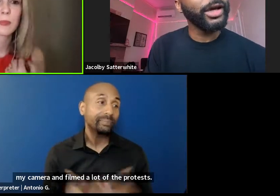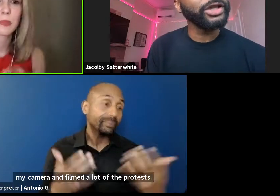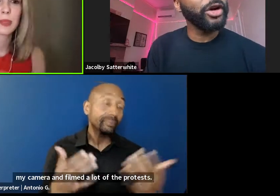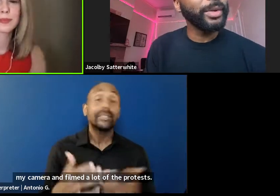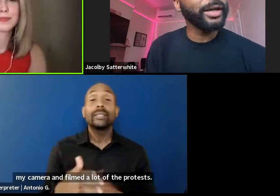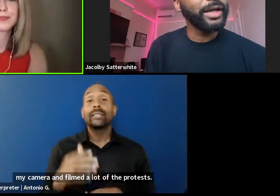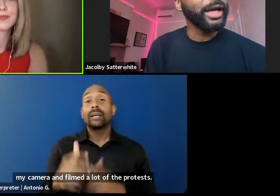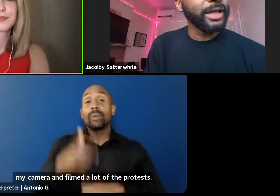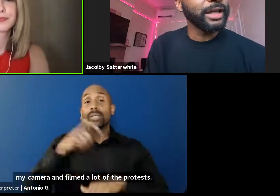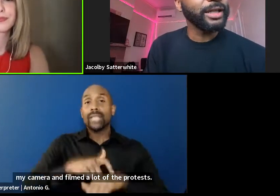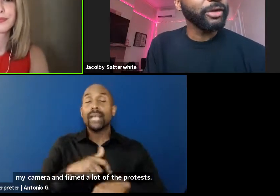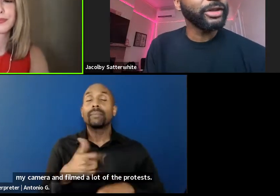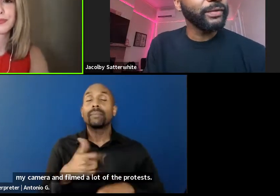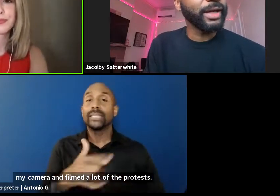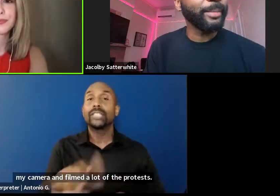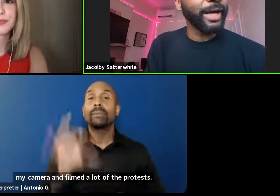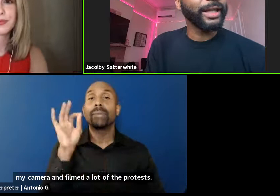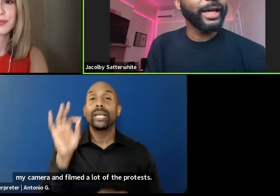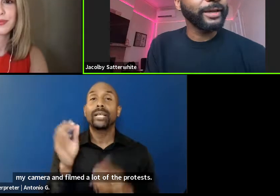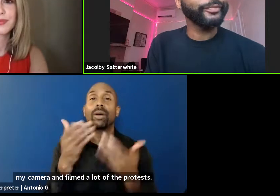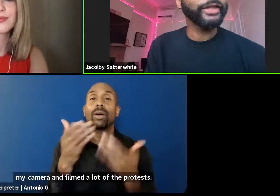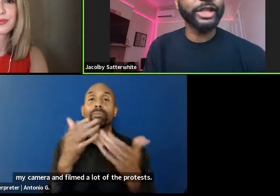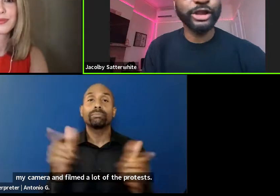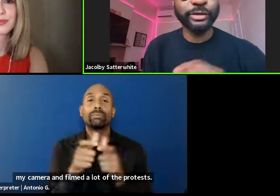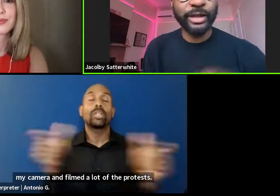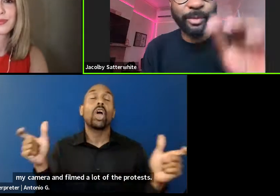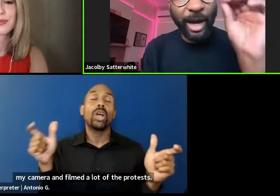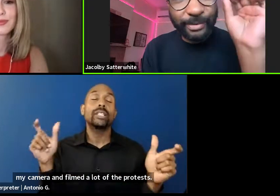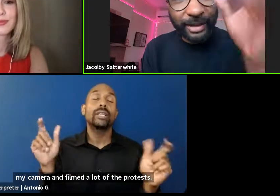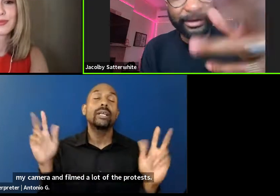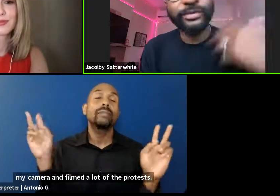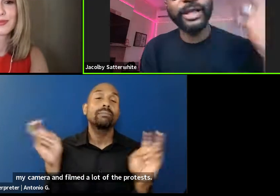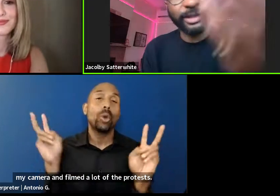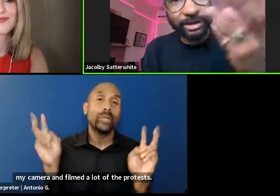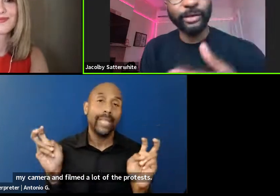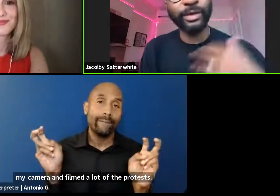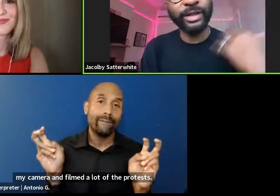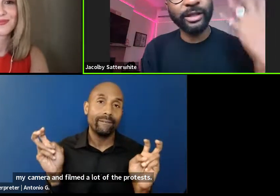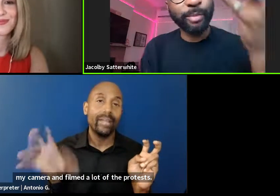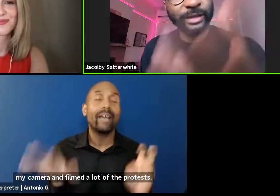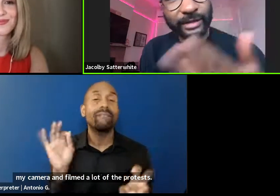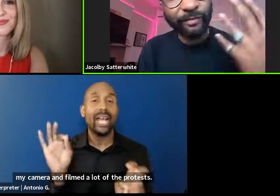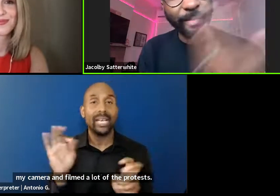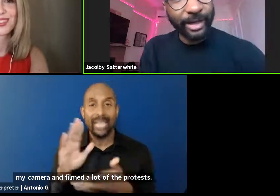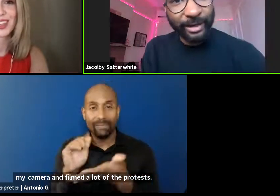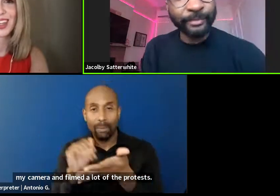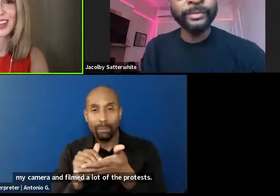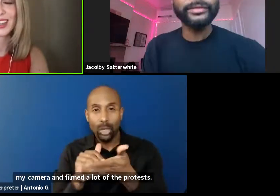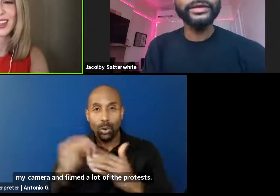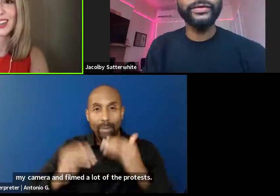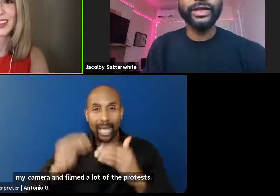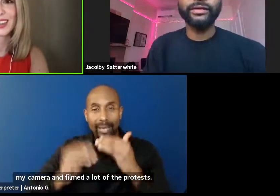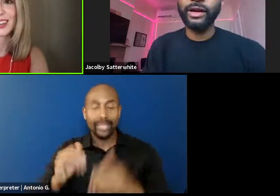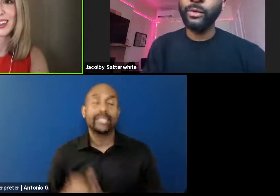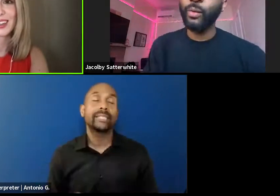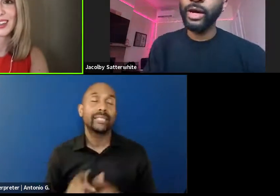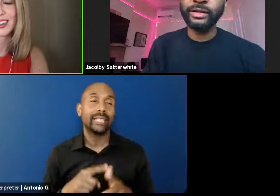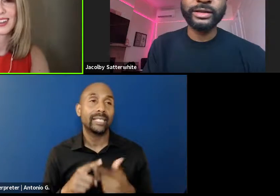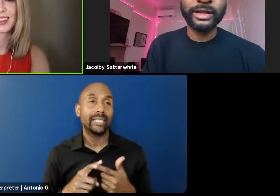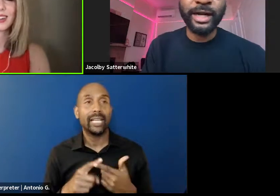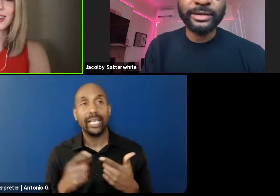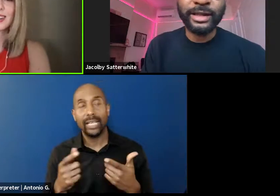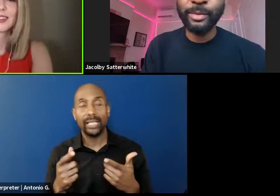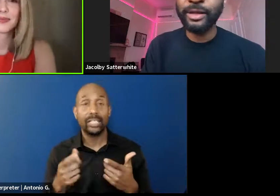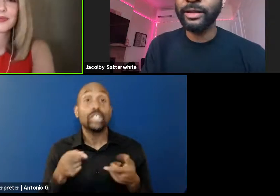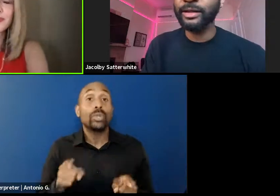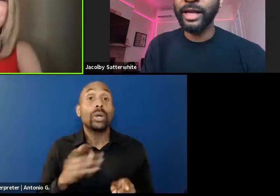between that large open-ended motif and my like extreme obsessive touch within the process of making to figure out where